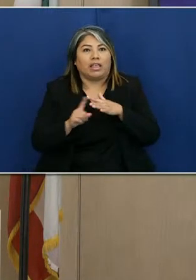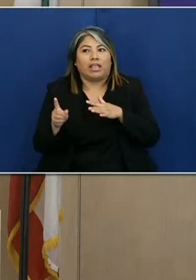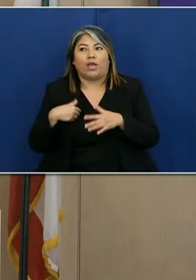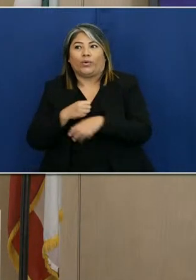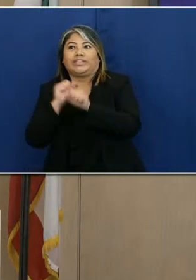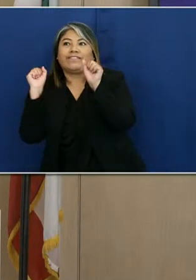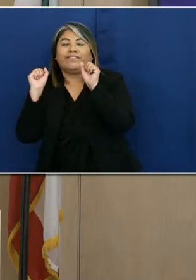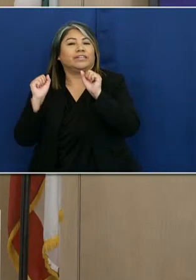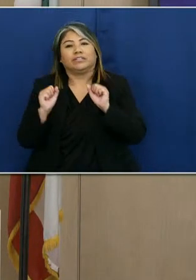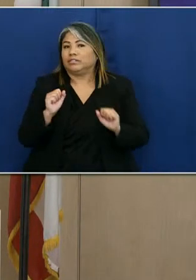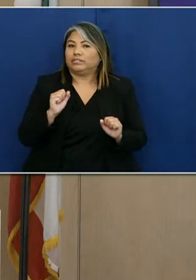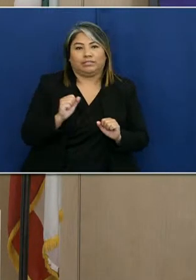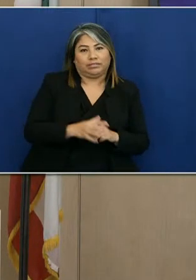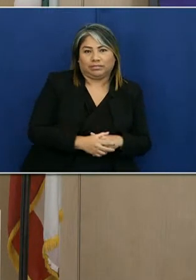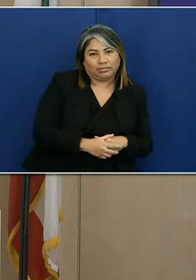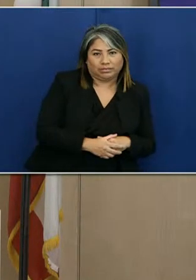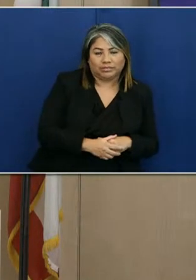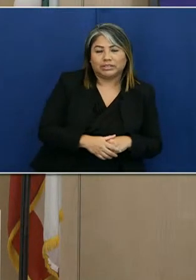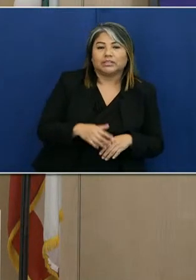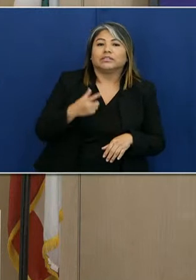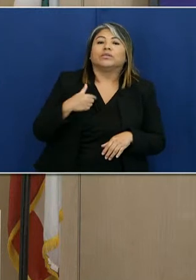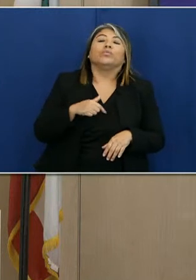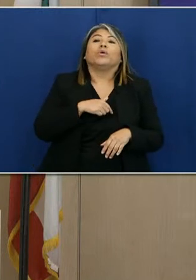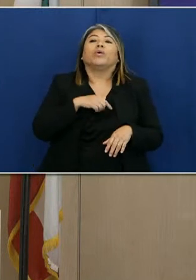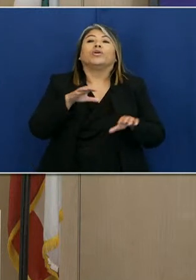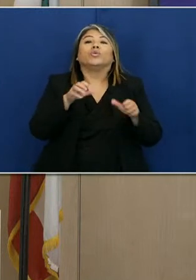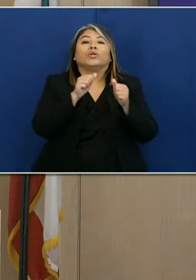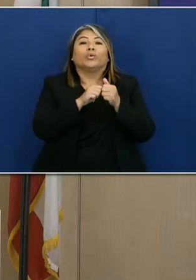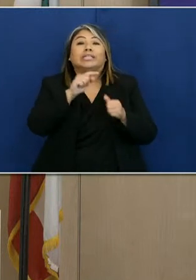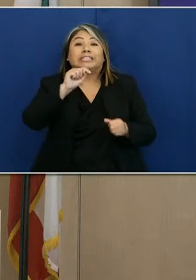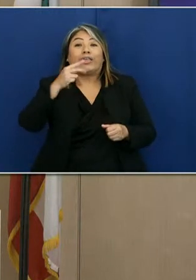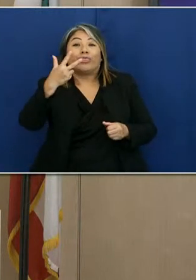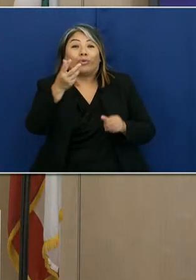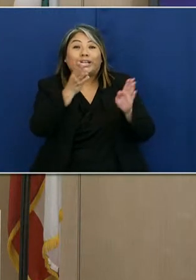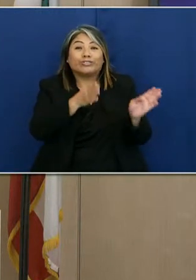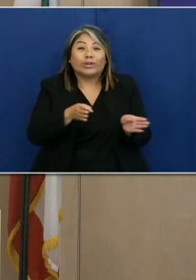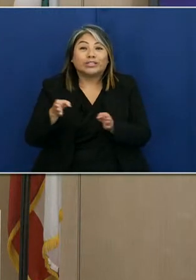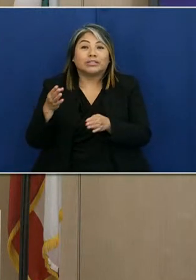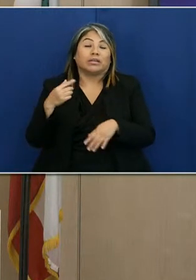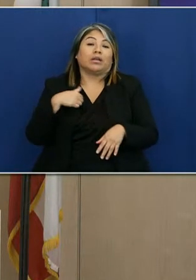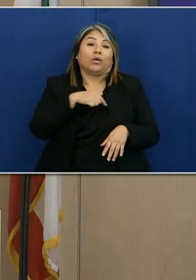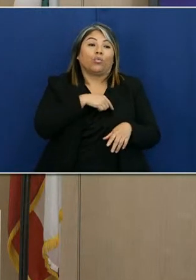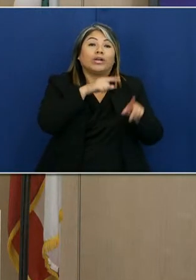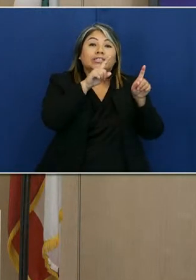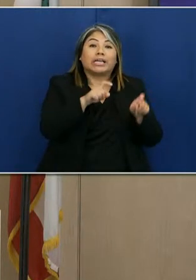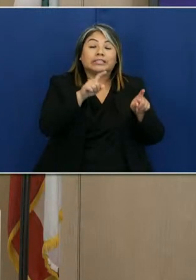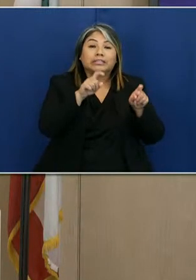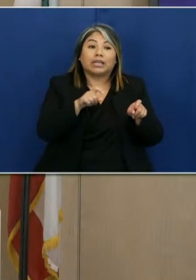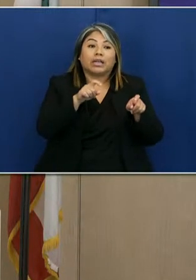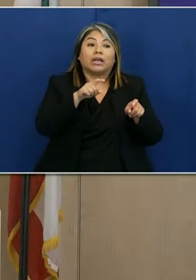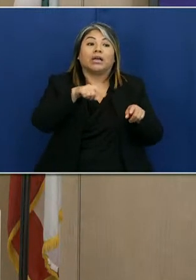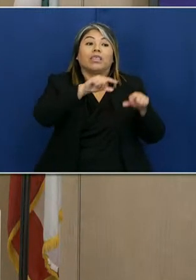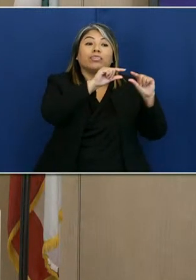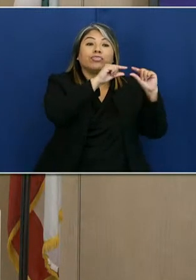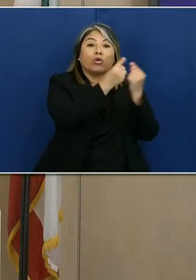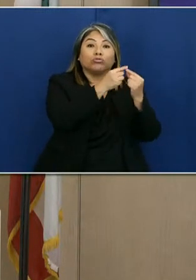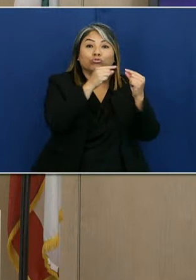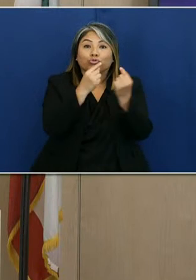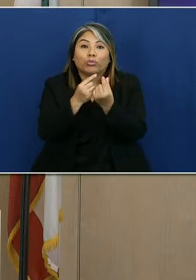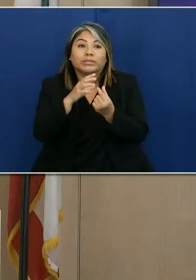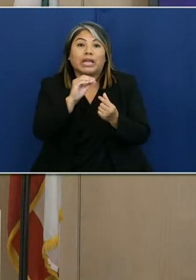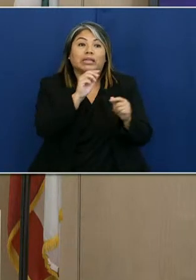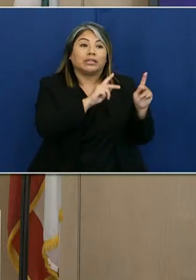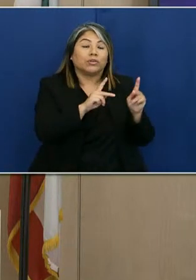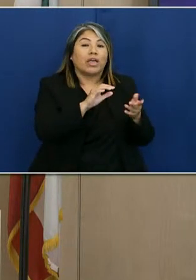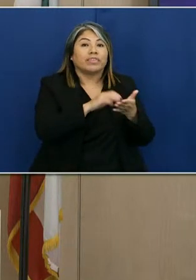COVID-19. What we are doing with our T3 strategy is to test those groups and